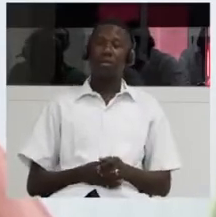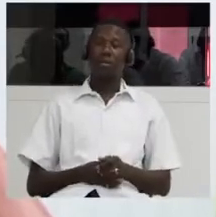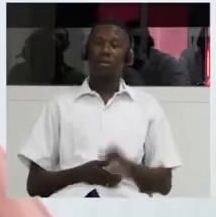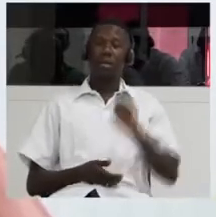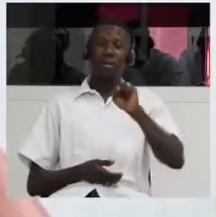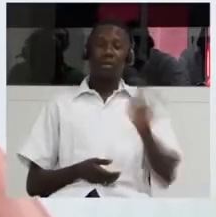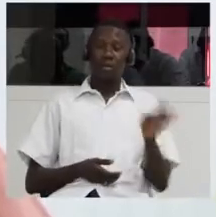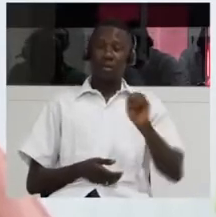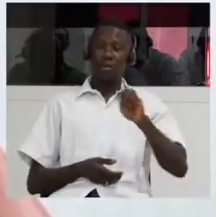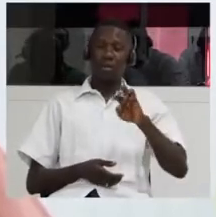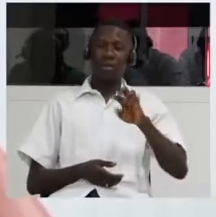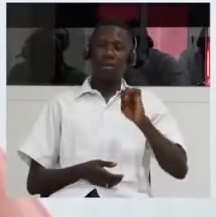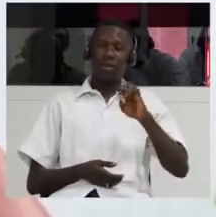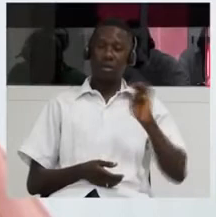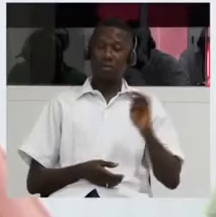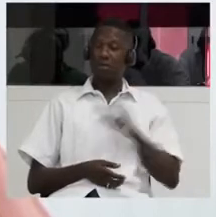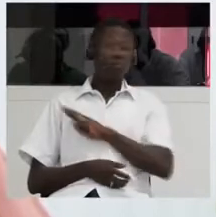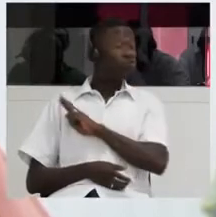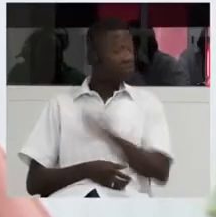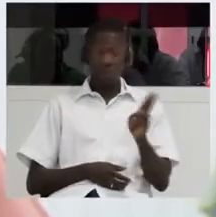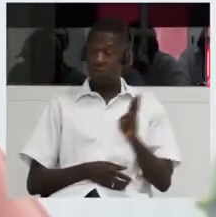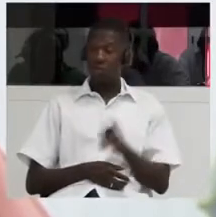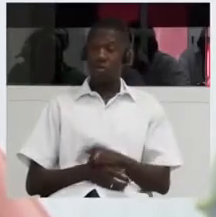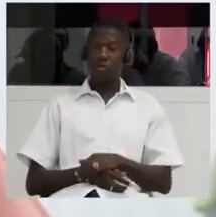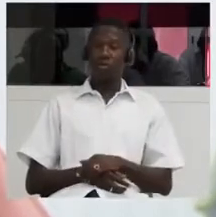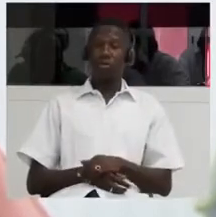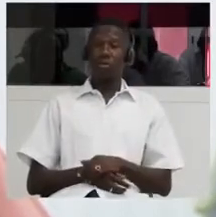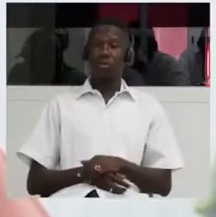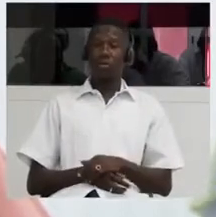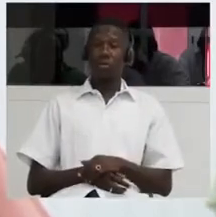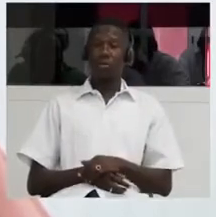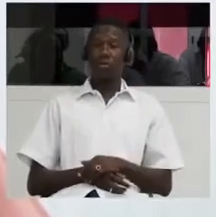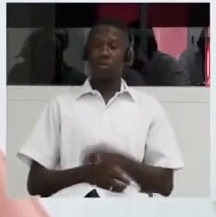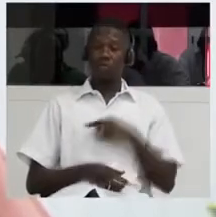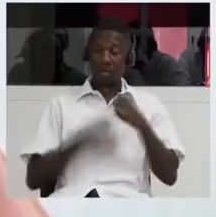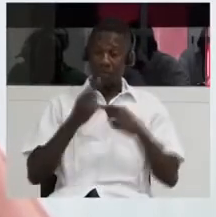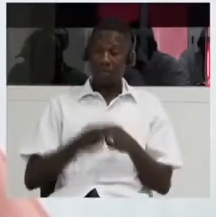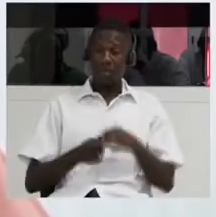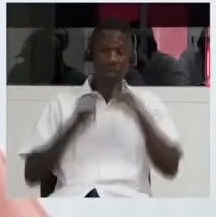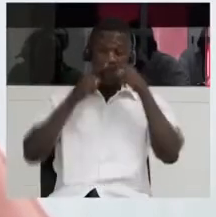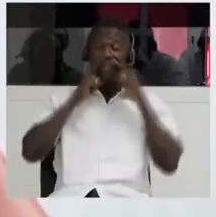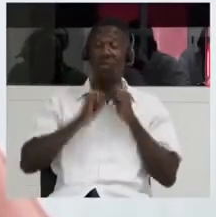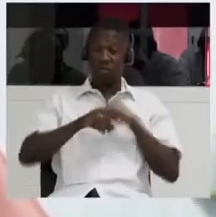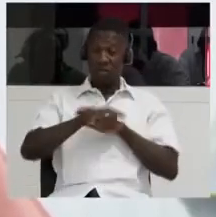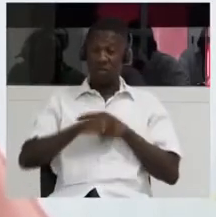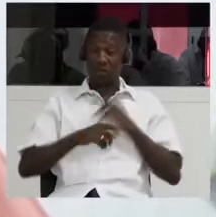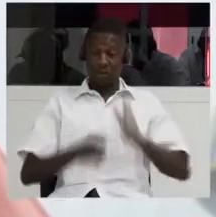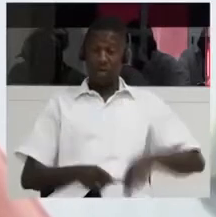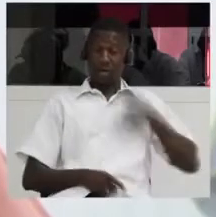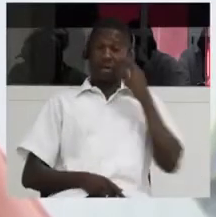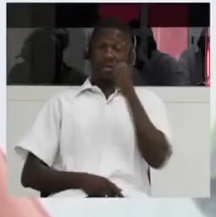So Edward used like pointing a pistol. Normally a rifle will be fired with two